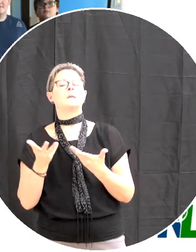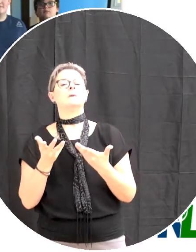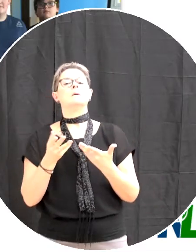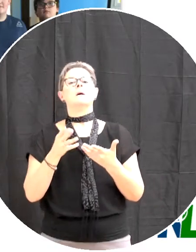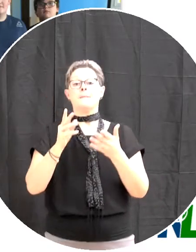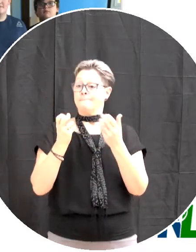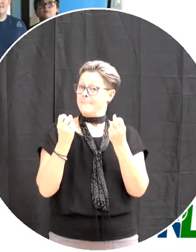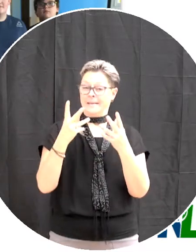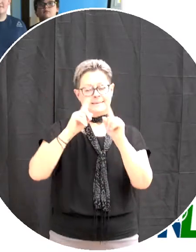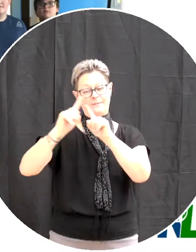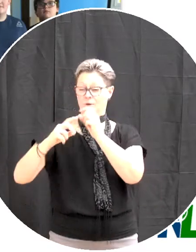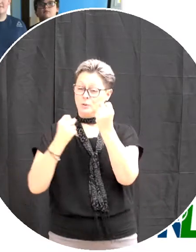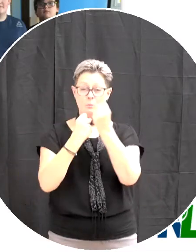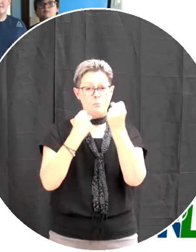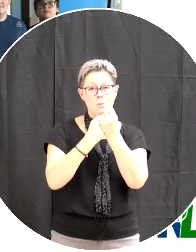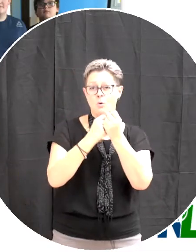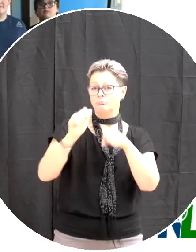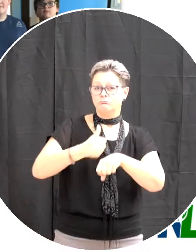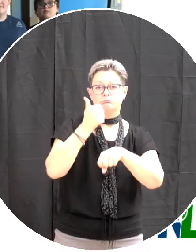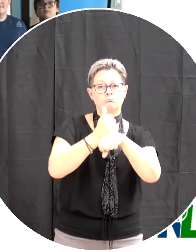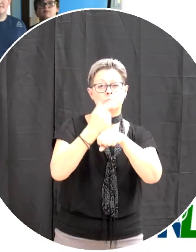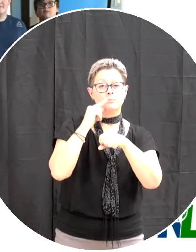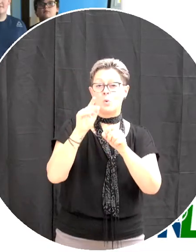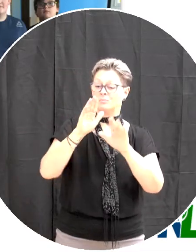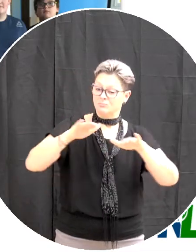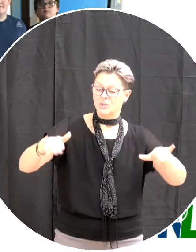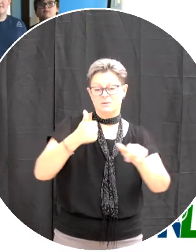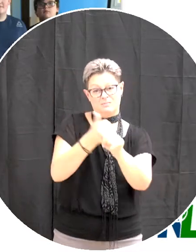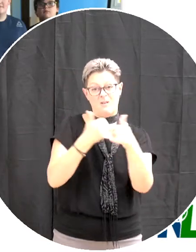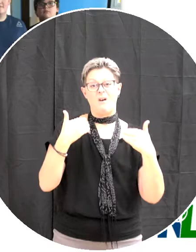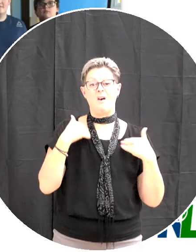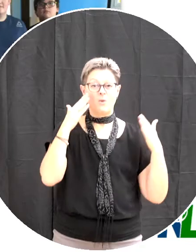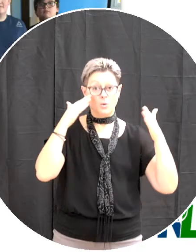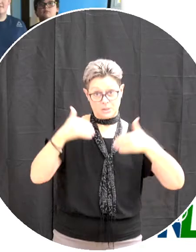of learning for our children with autism.